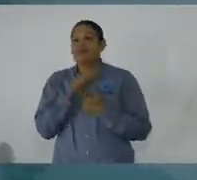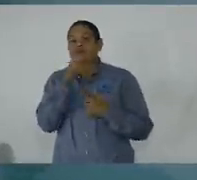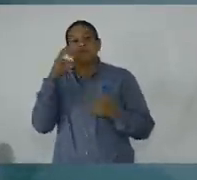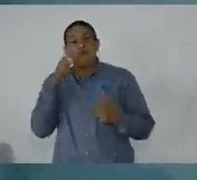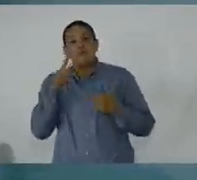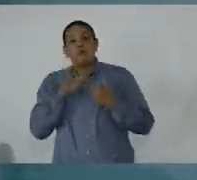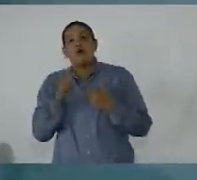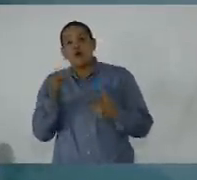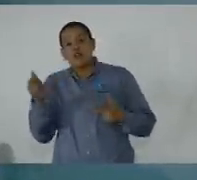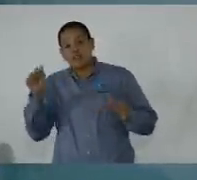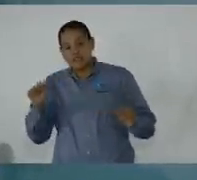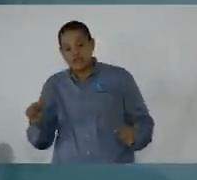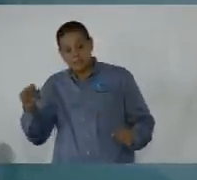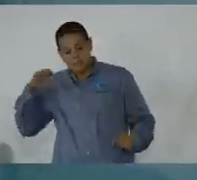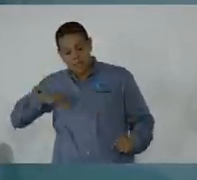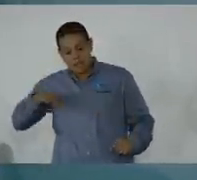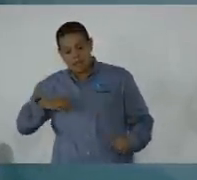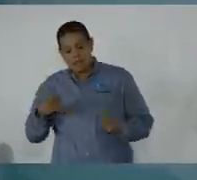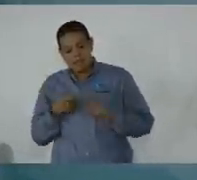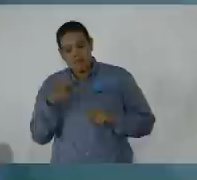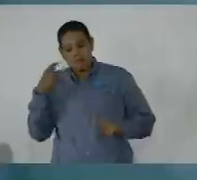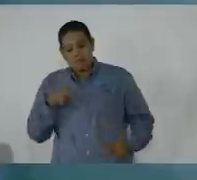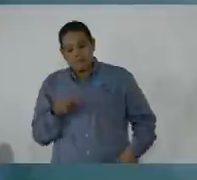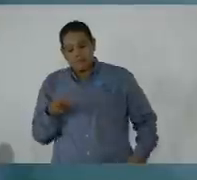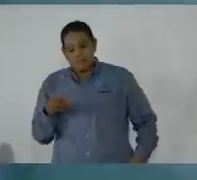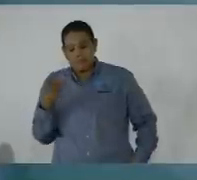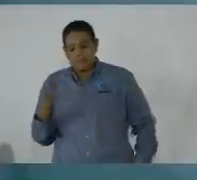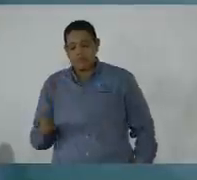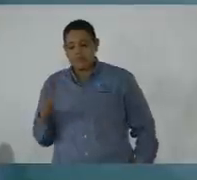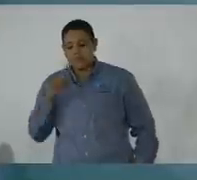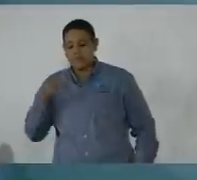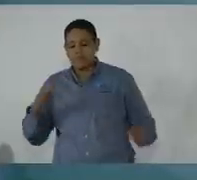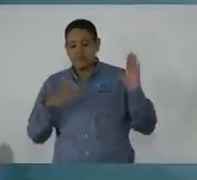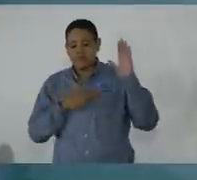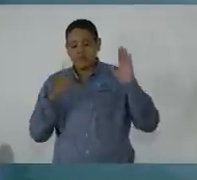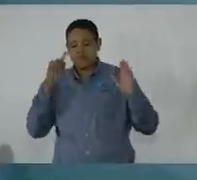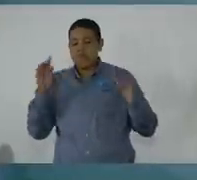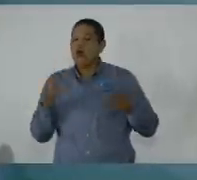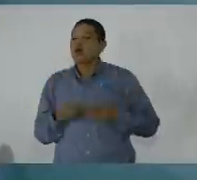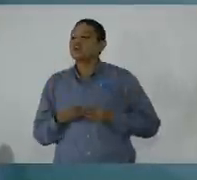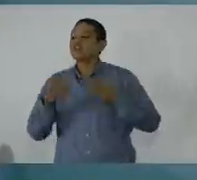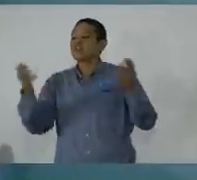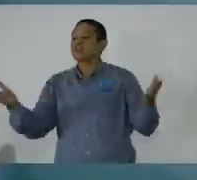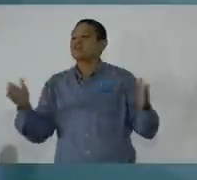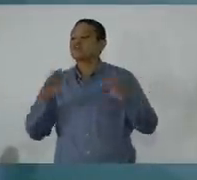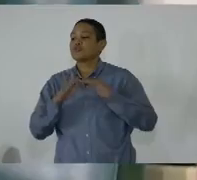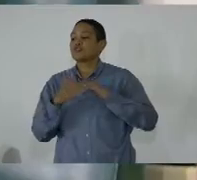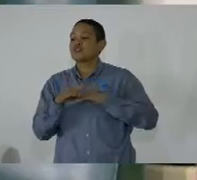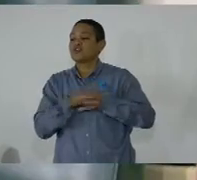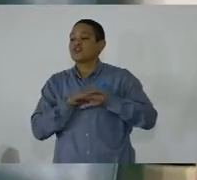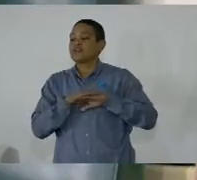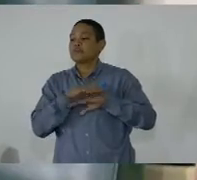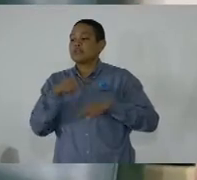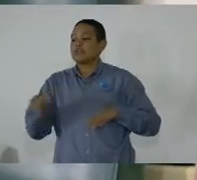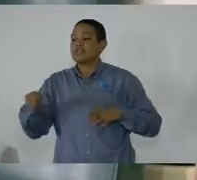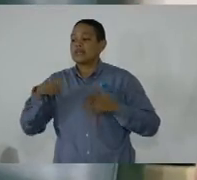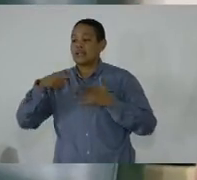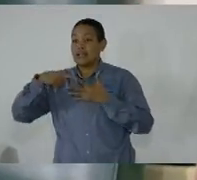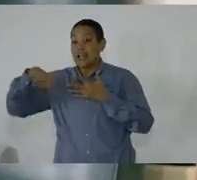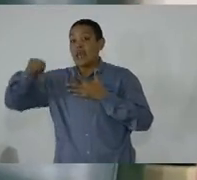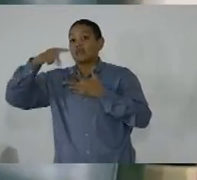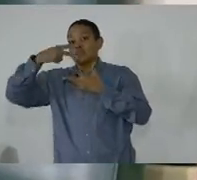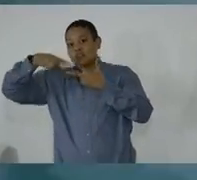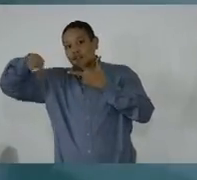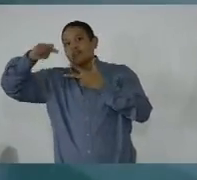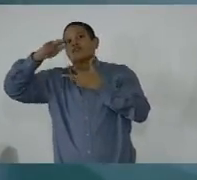others, can be assured of the commitment for distribution across the country between this week, next week, and the week